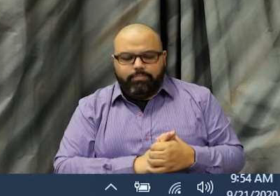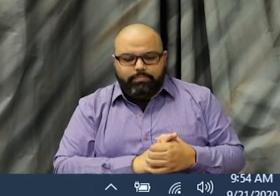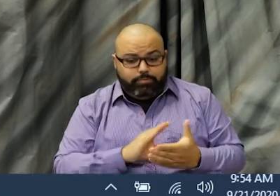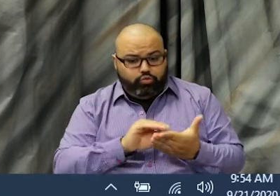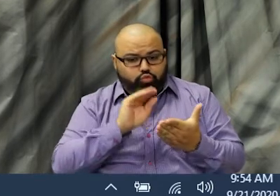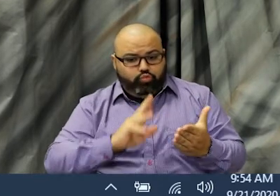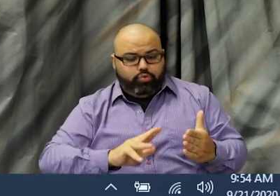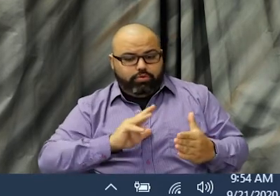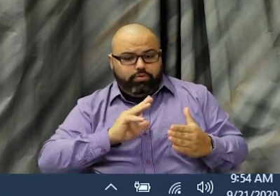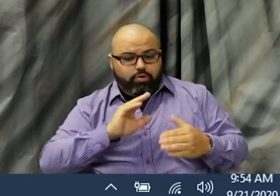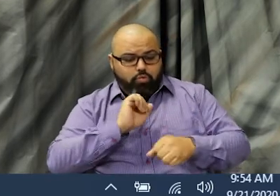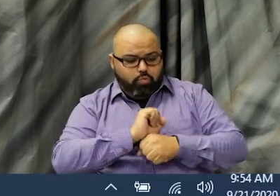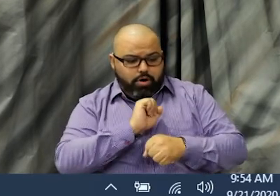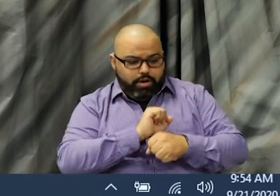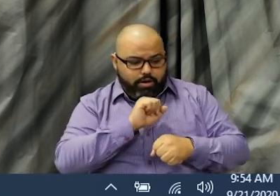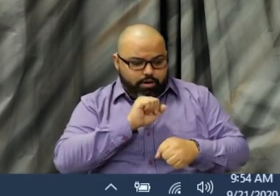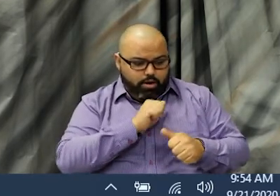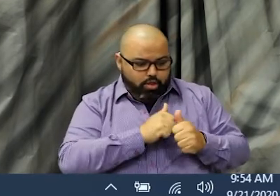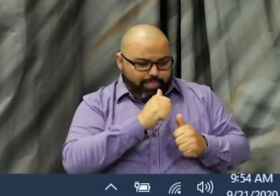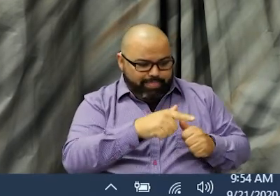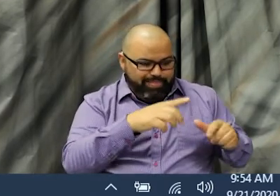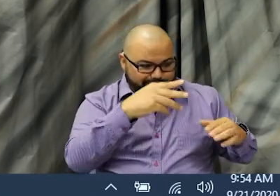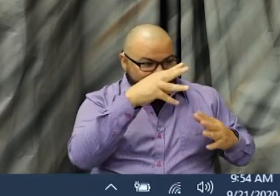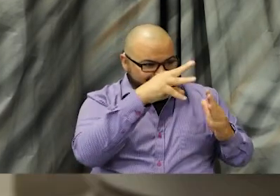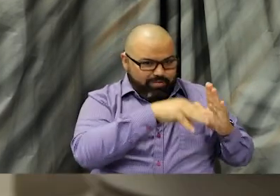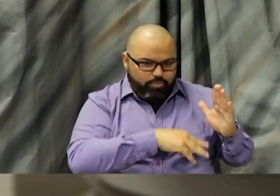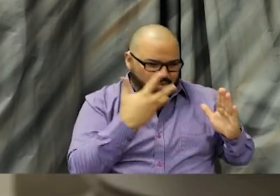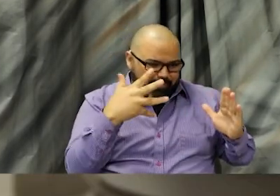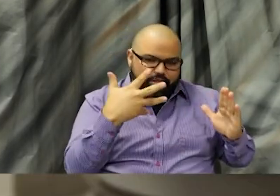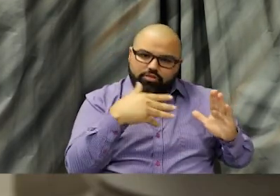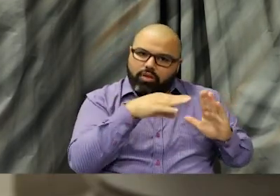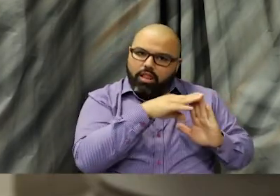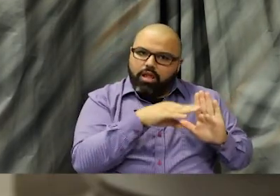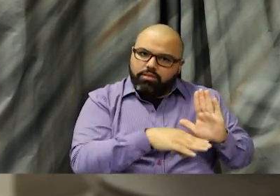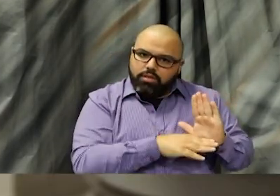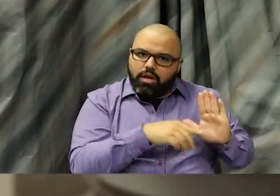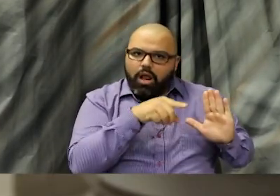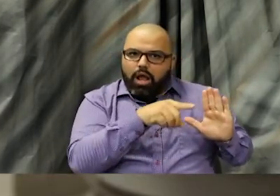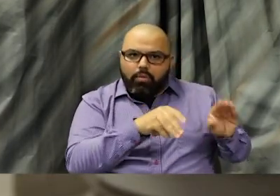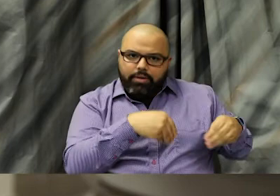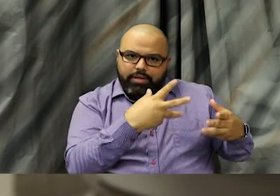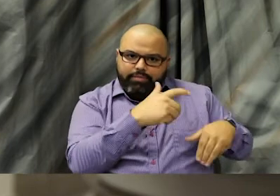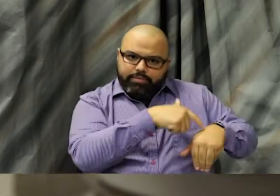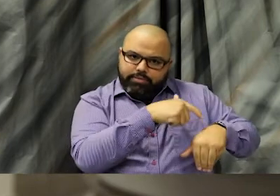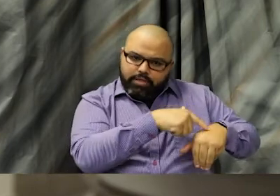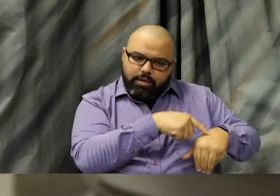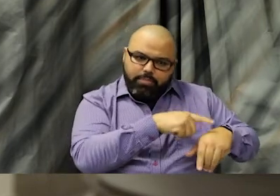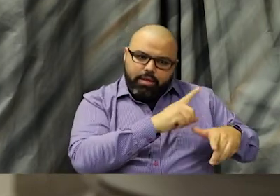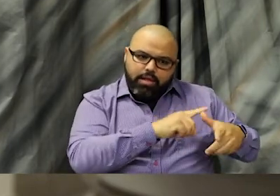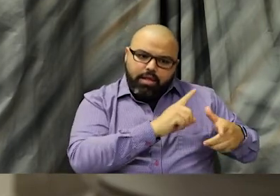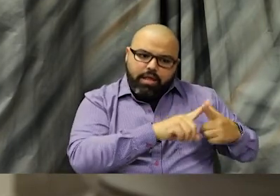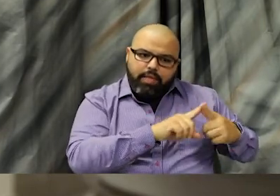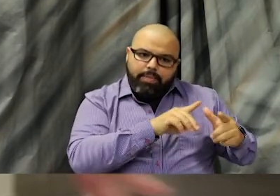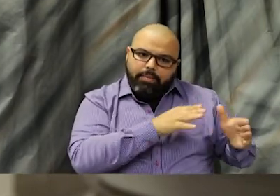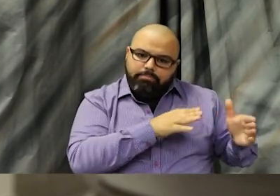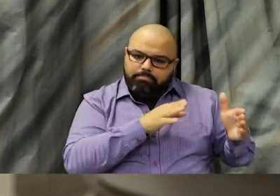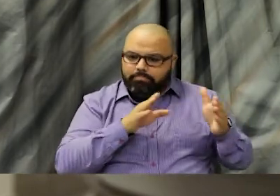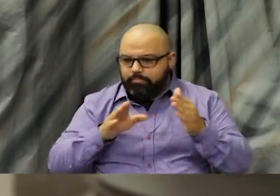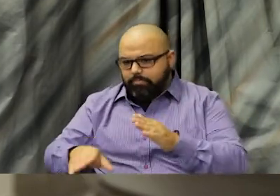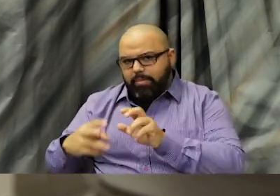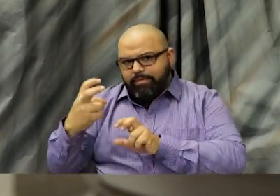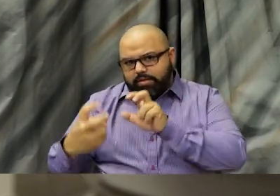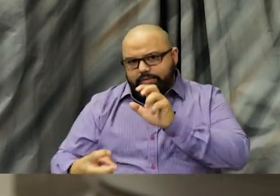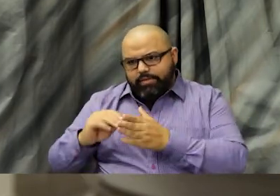As the students are working on these, as my virtual students are working on this, we already went through the lesson. I would give them some time and then refocus